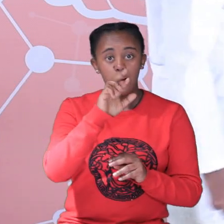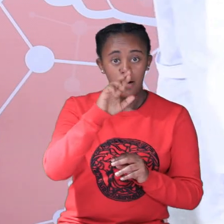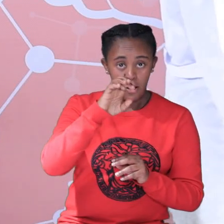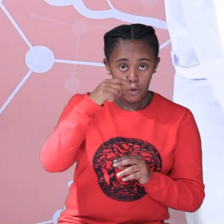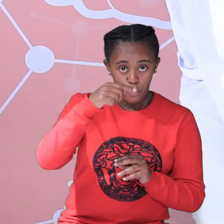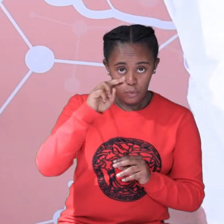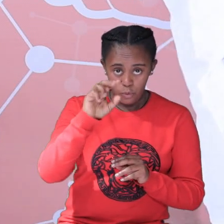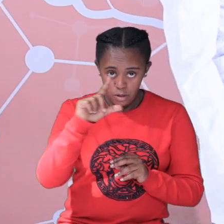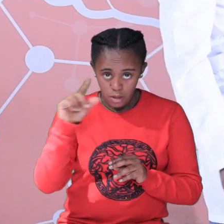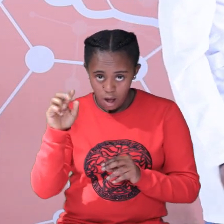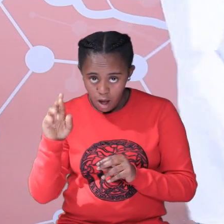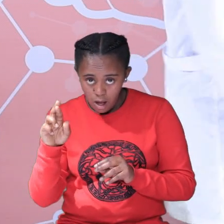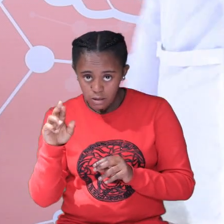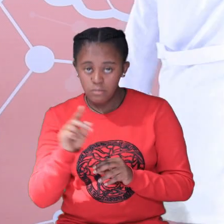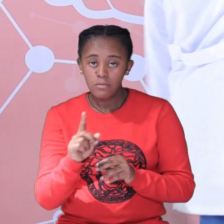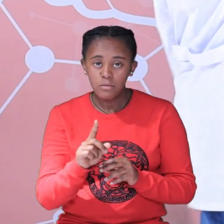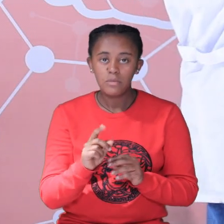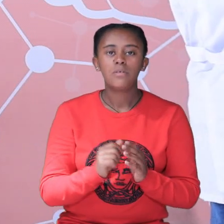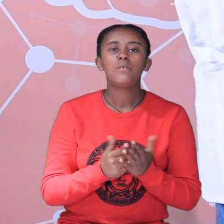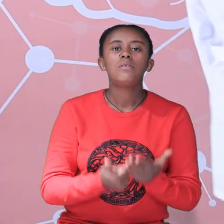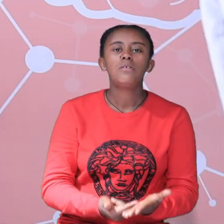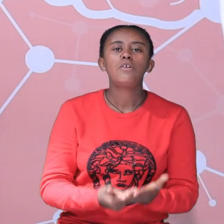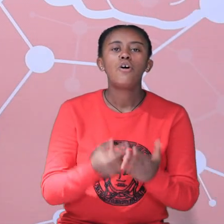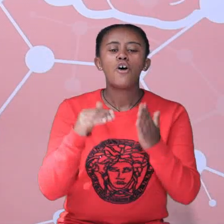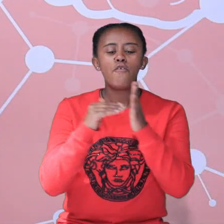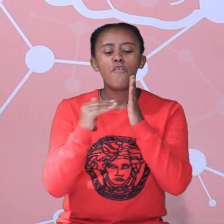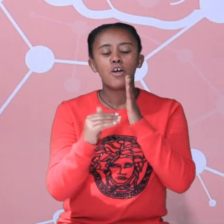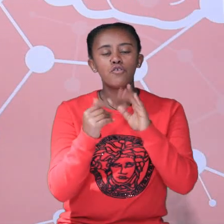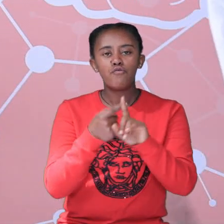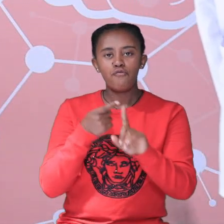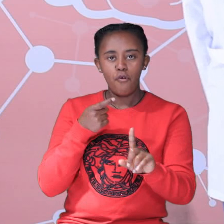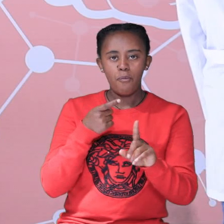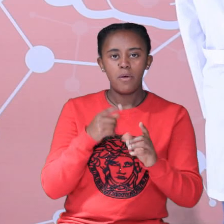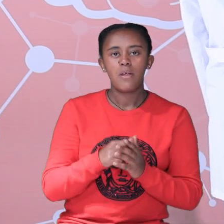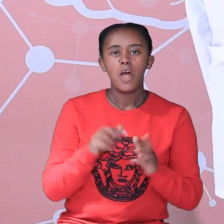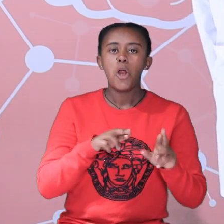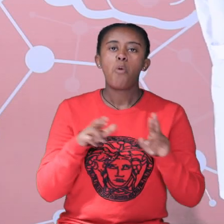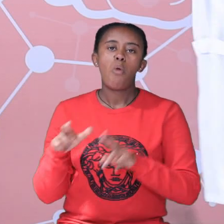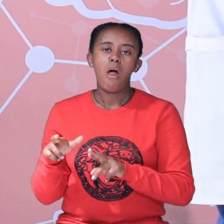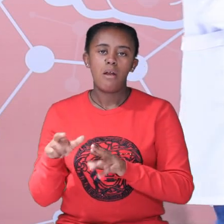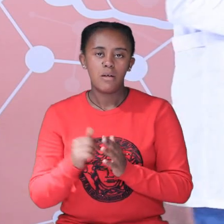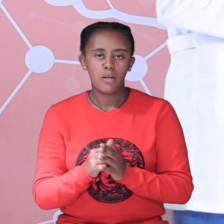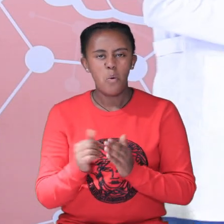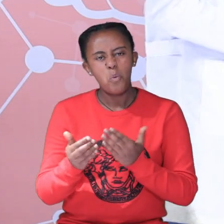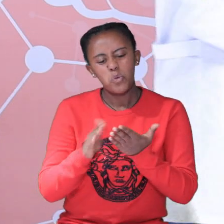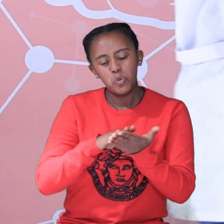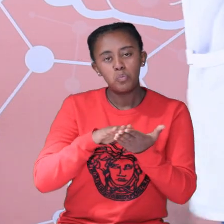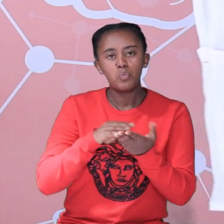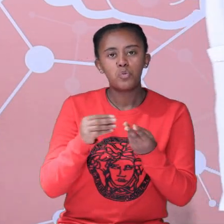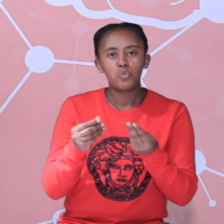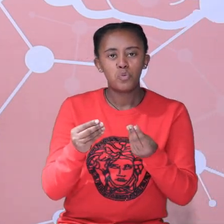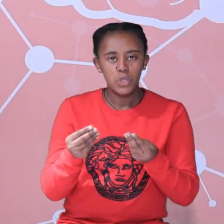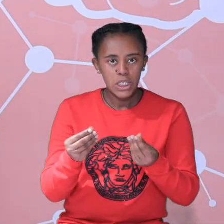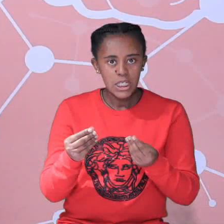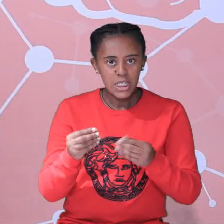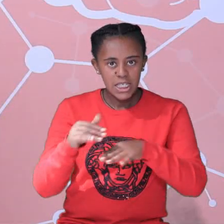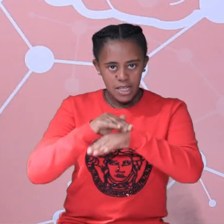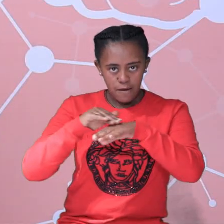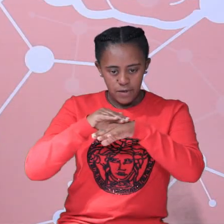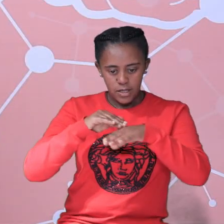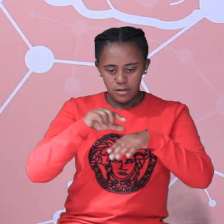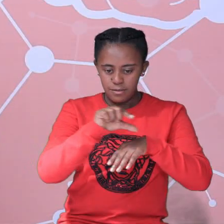reflection. Regular reflection is a reflection from a regular shining in a smooth surface. This is a